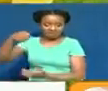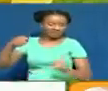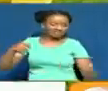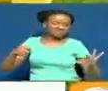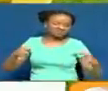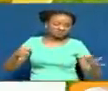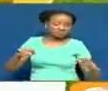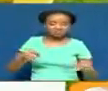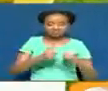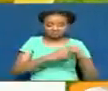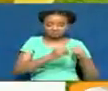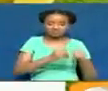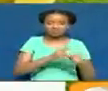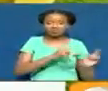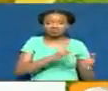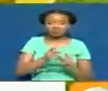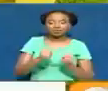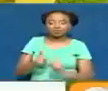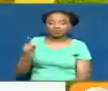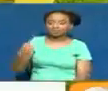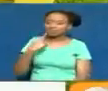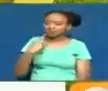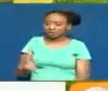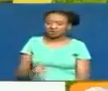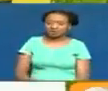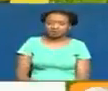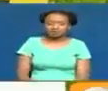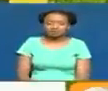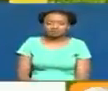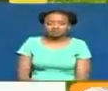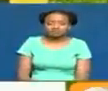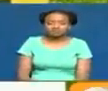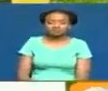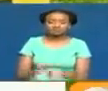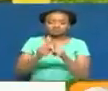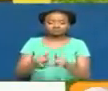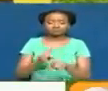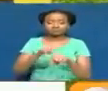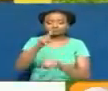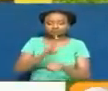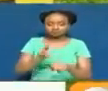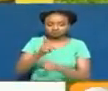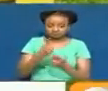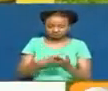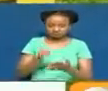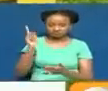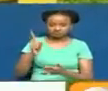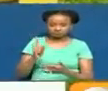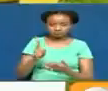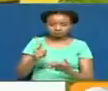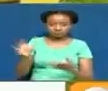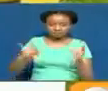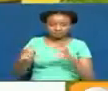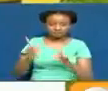with proper farming practices, with clean seed, and using the right fertilizers and chemicals, you can make